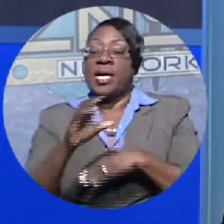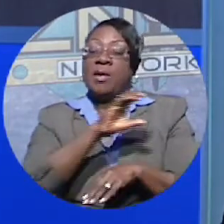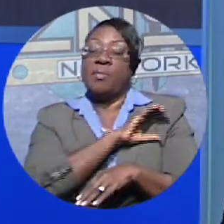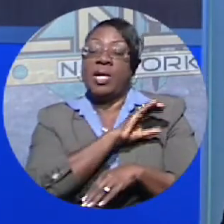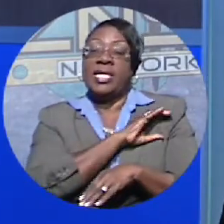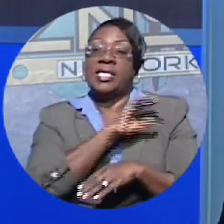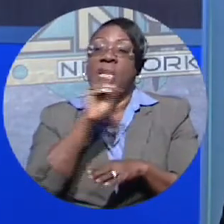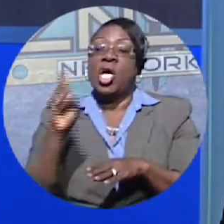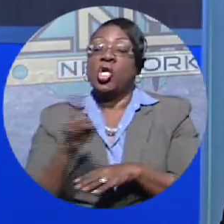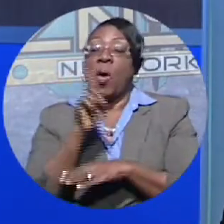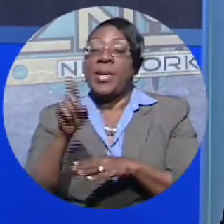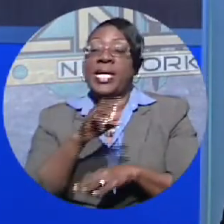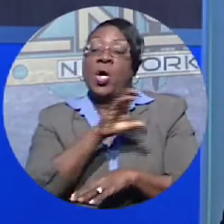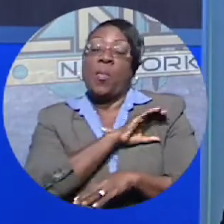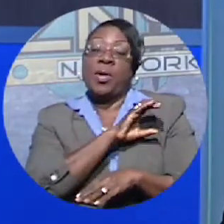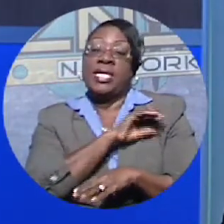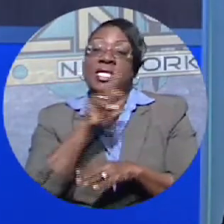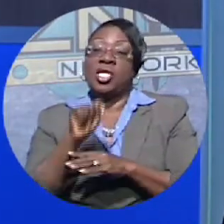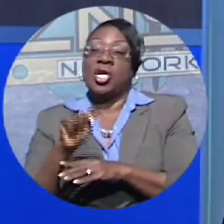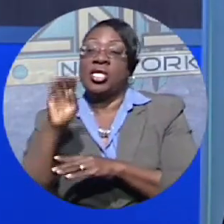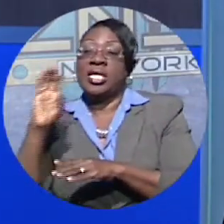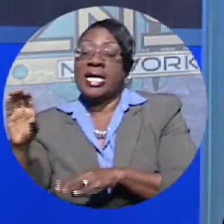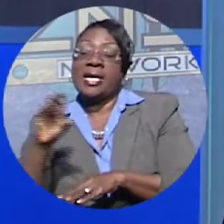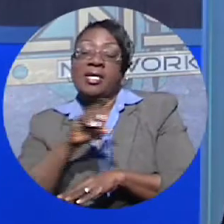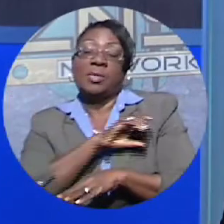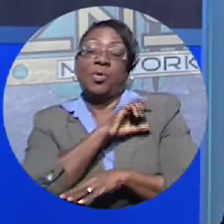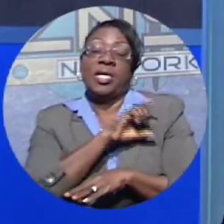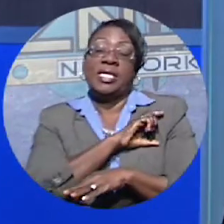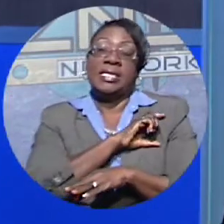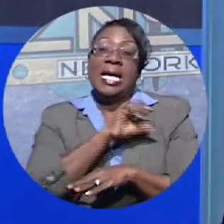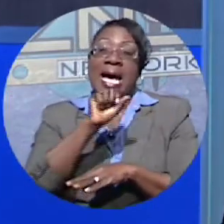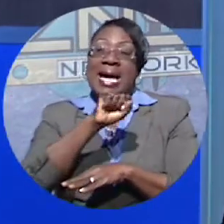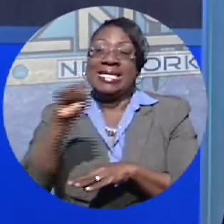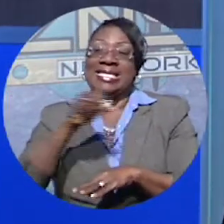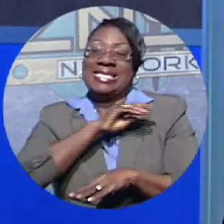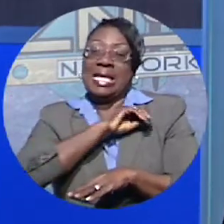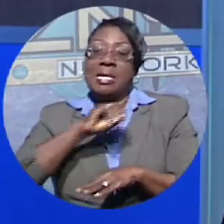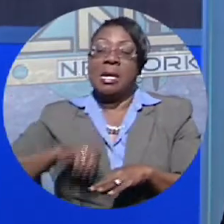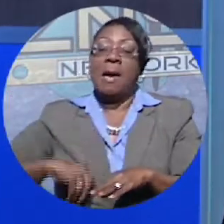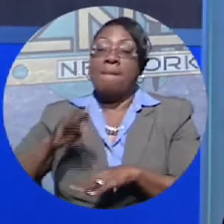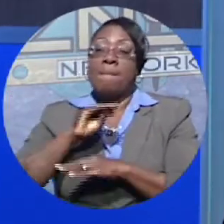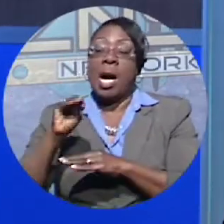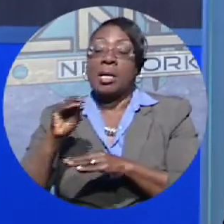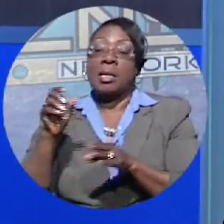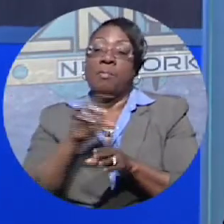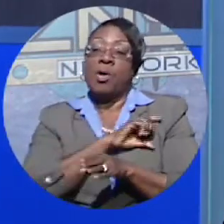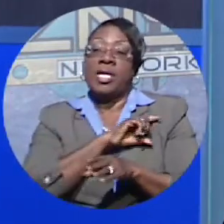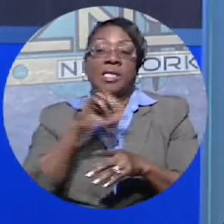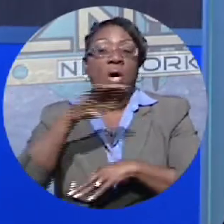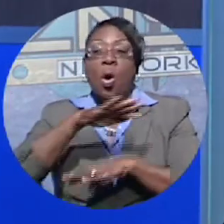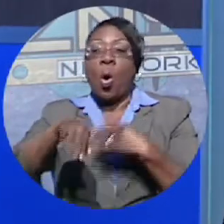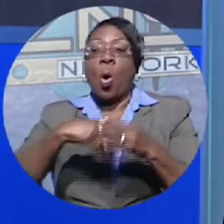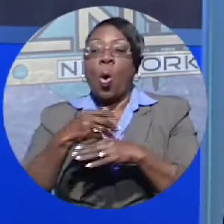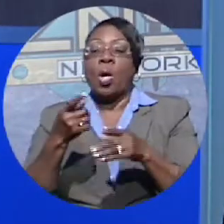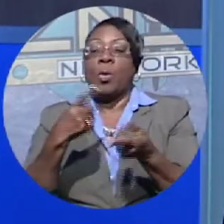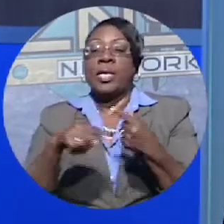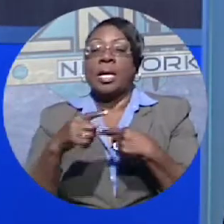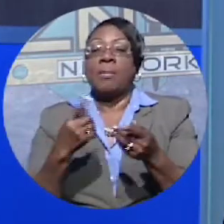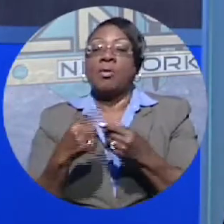from Dominica, the Turks and Caicos Police, the police from St. Martin, and the Cayman Islands Police Force. Tournament organizer is Paul